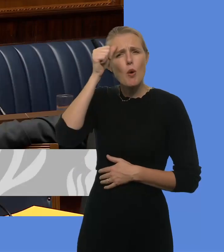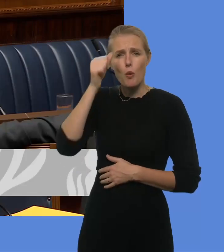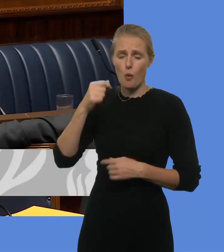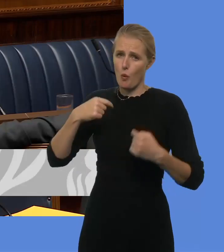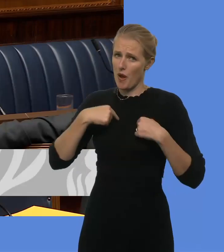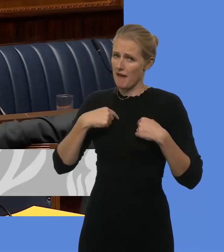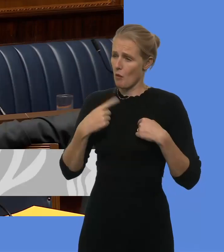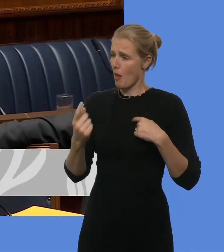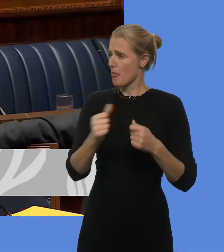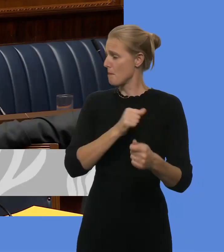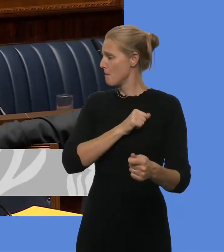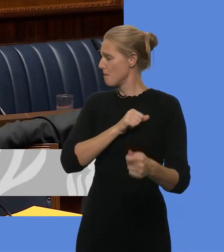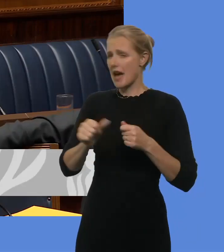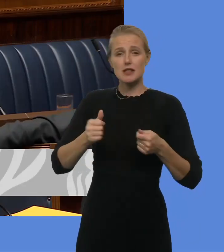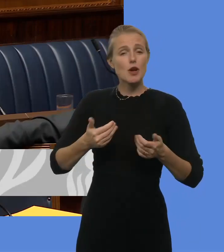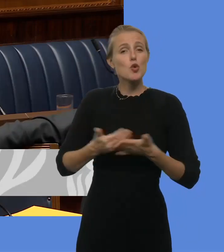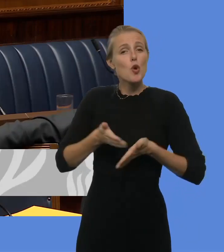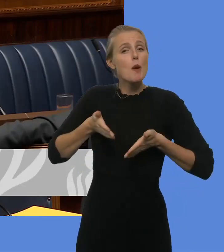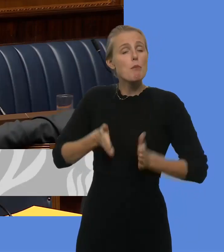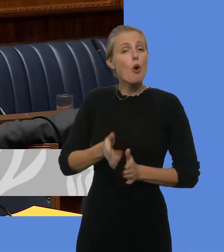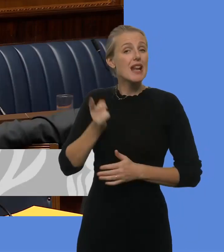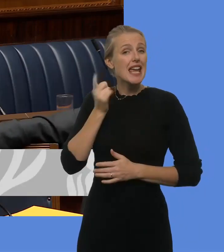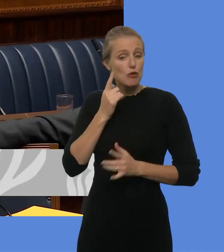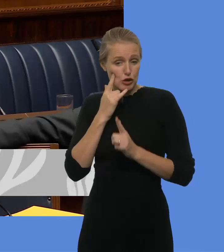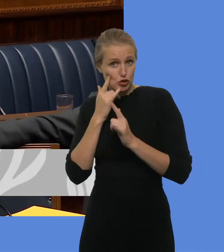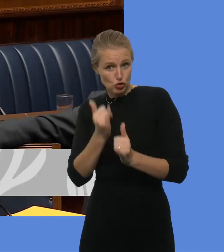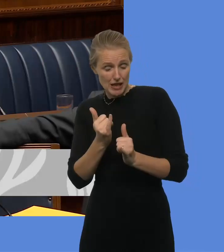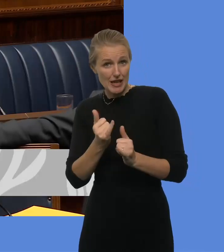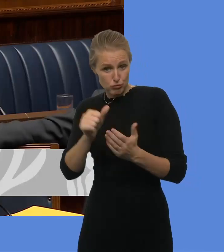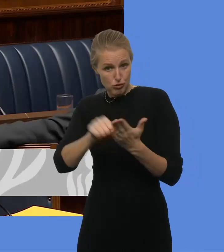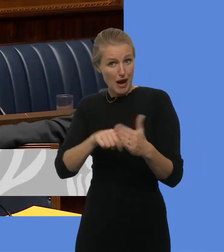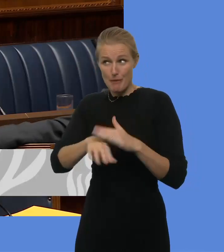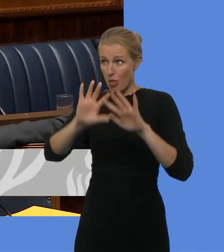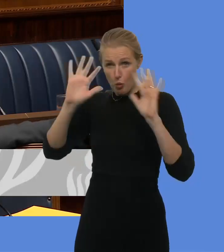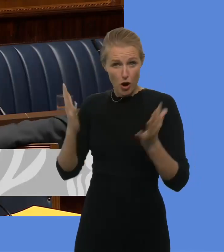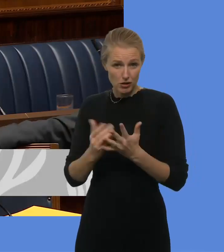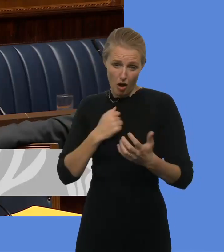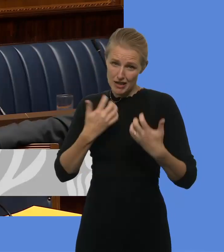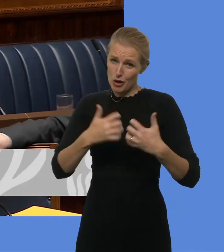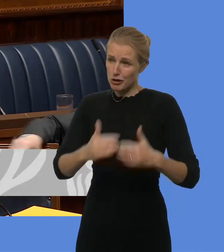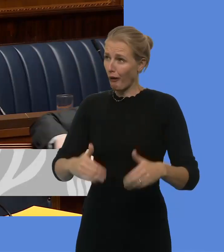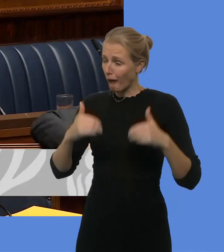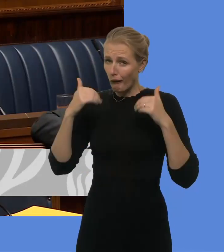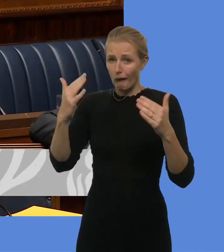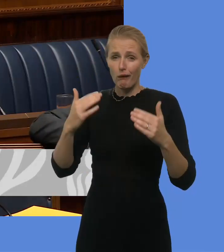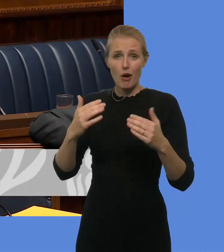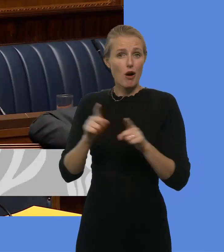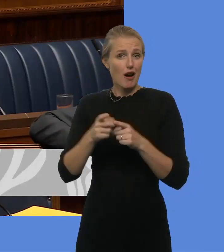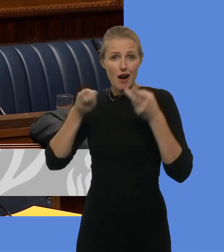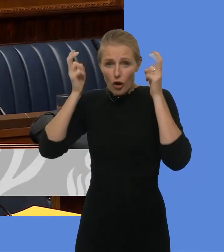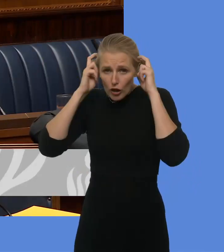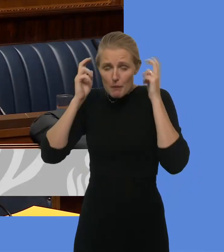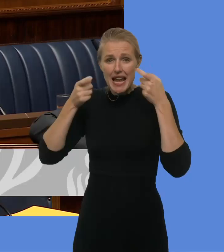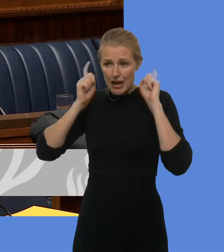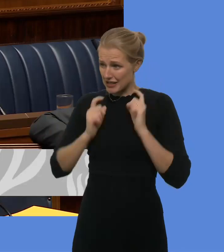best newborn hearing screening programmes in the world and access to state-of-the-art technology, mainly cochlear implants and hearing